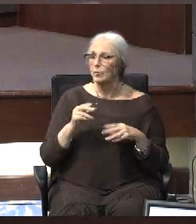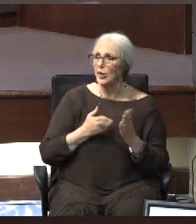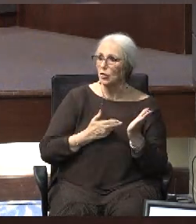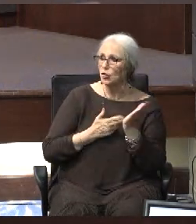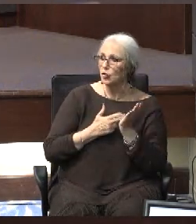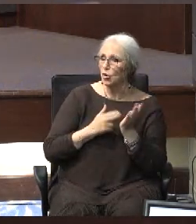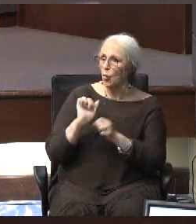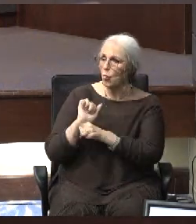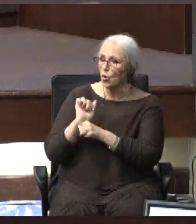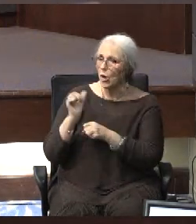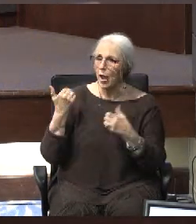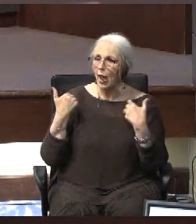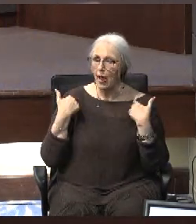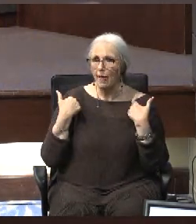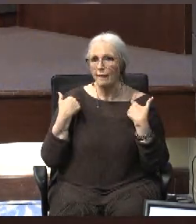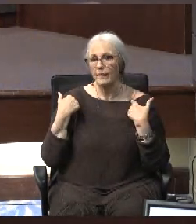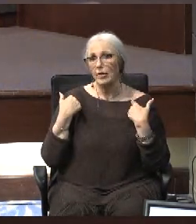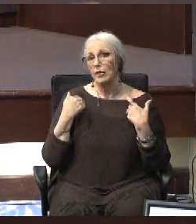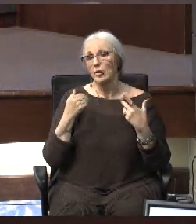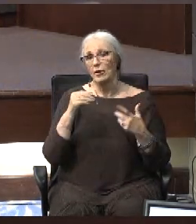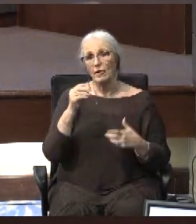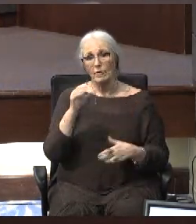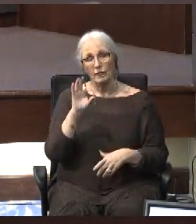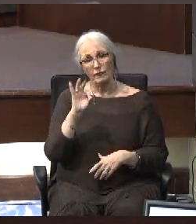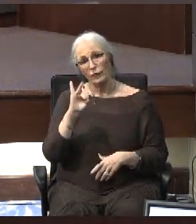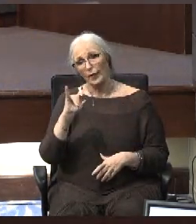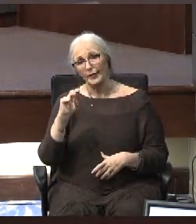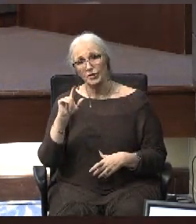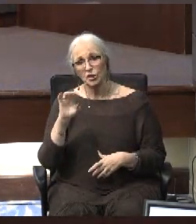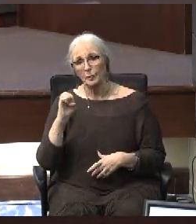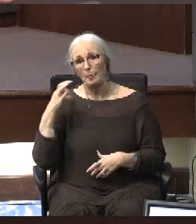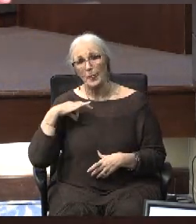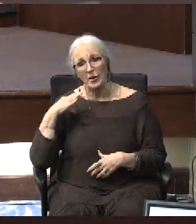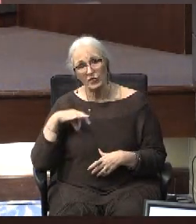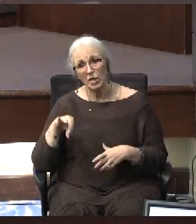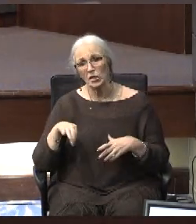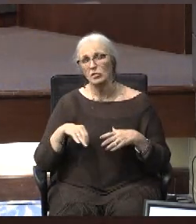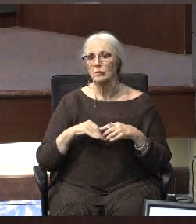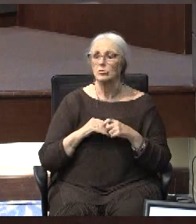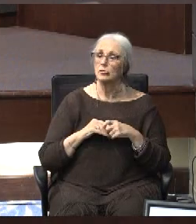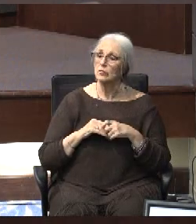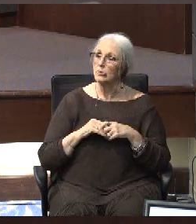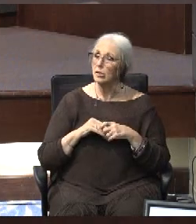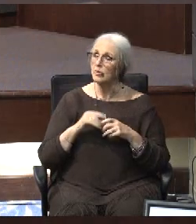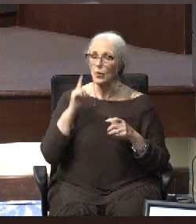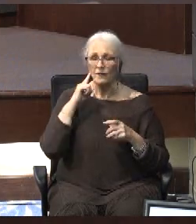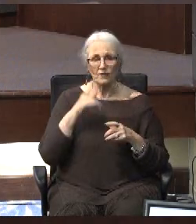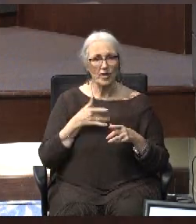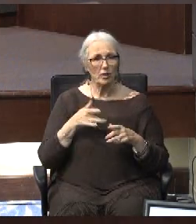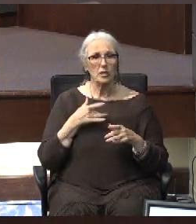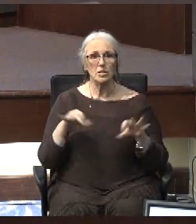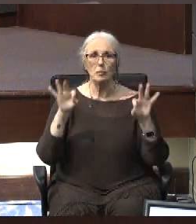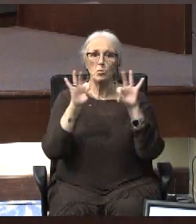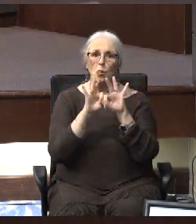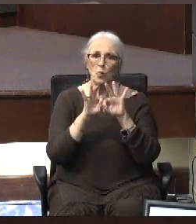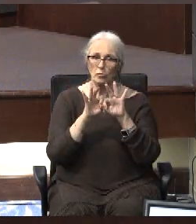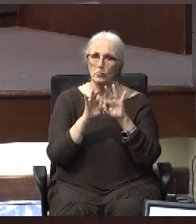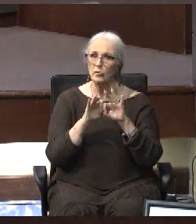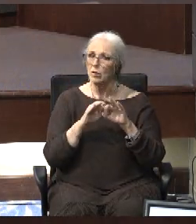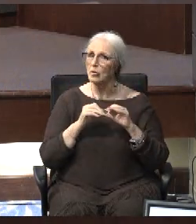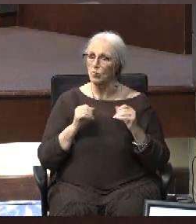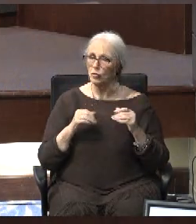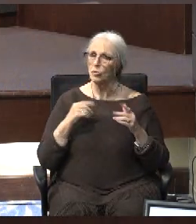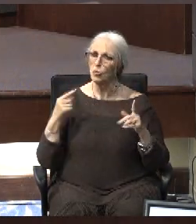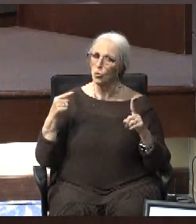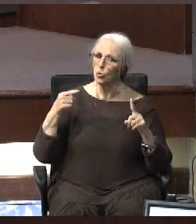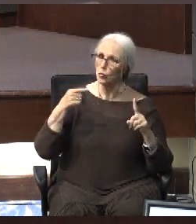access to fringe benefits and to a livable wage, and this feels like an important move in that direction, and knowing that they are